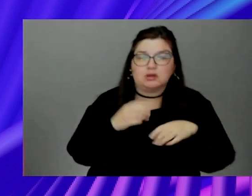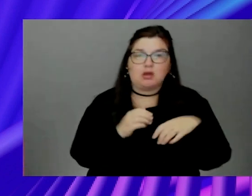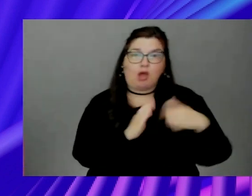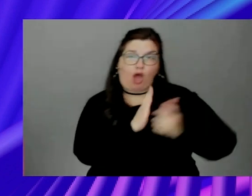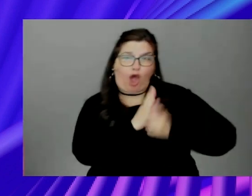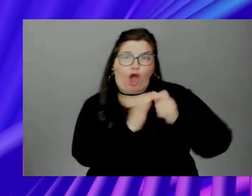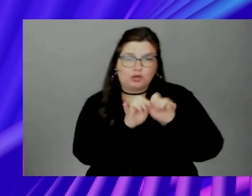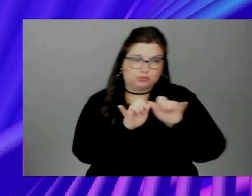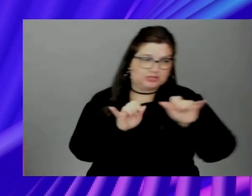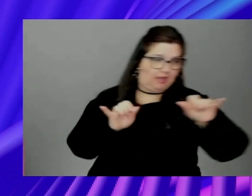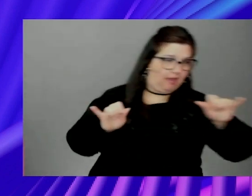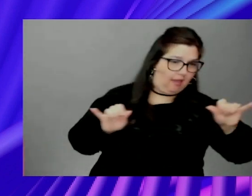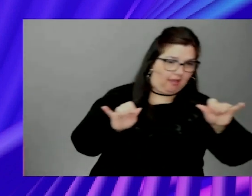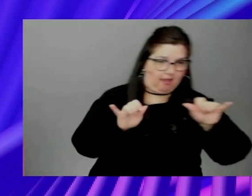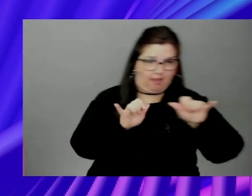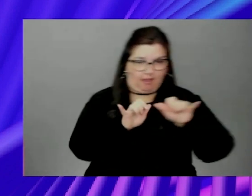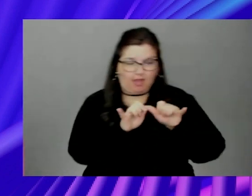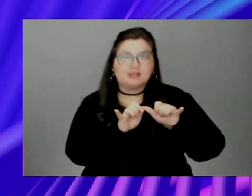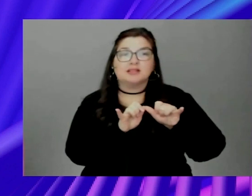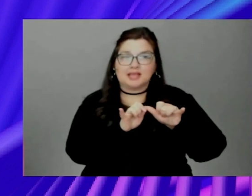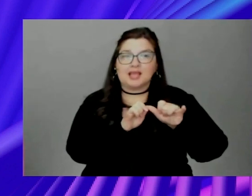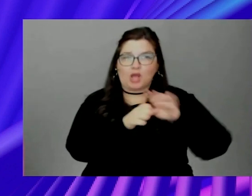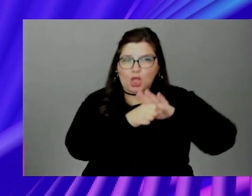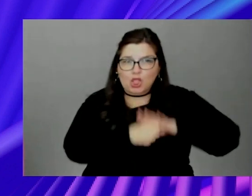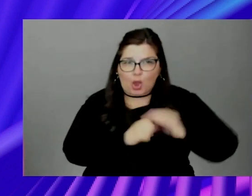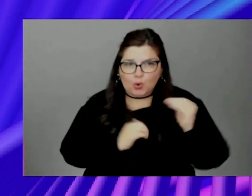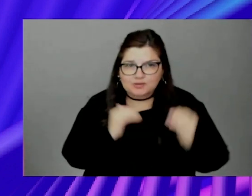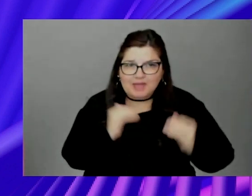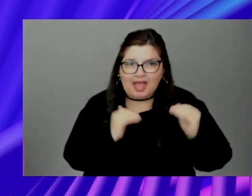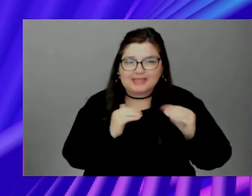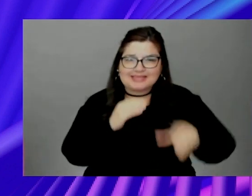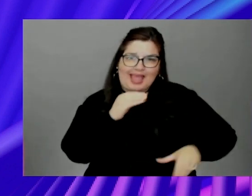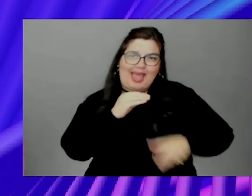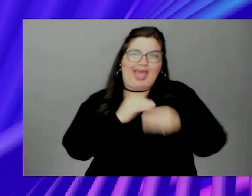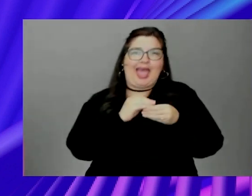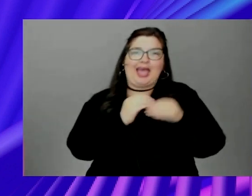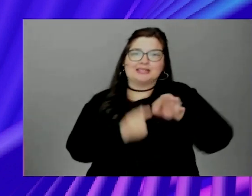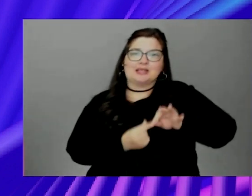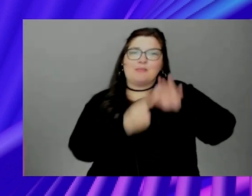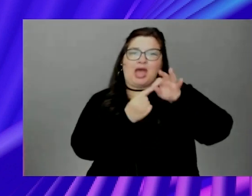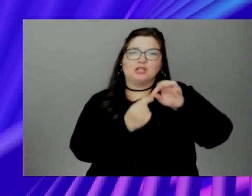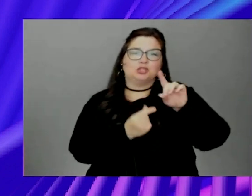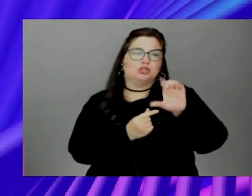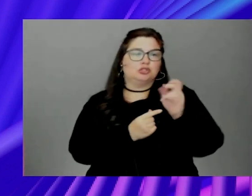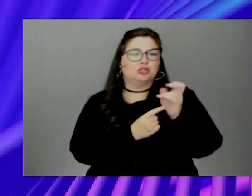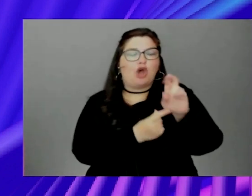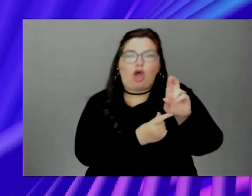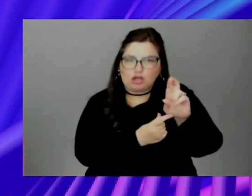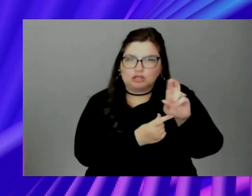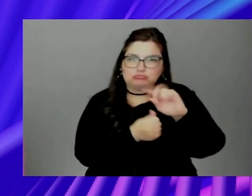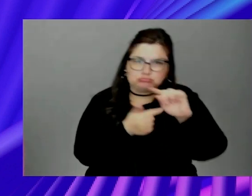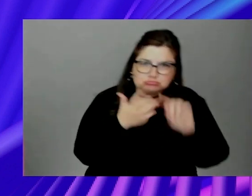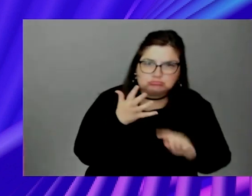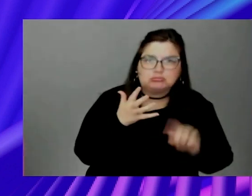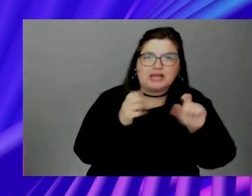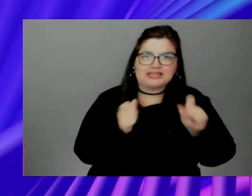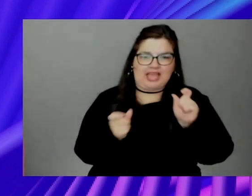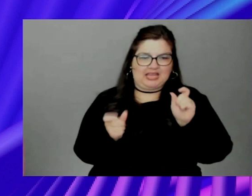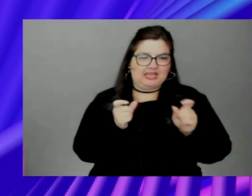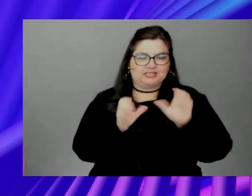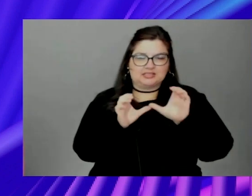balancing, what are all the health checks, add special Docker arguments, all those other things, as well as configuring the Fargate stuff.